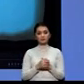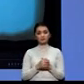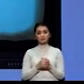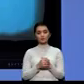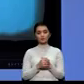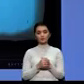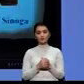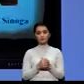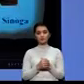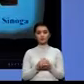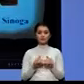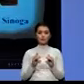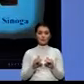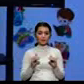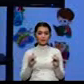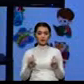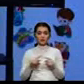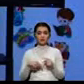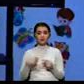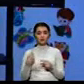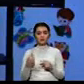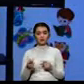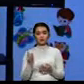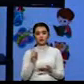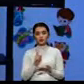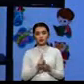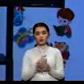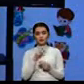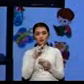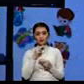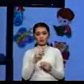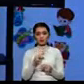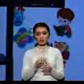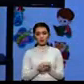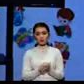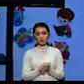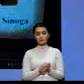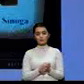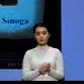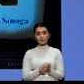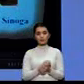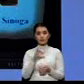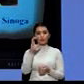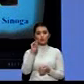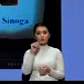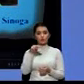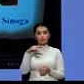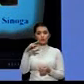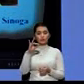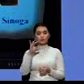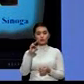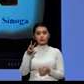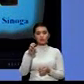asbobning nomi. Bolajonlar, navbatdagi topshiriqqa diqqatingizni qarating. Sultan